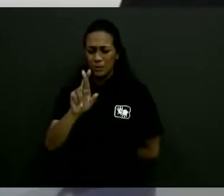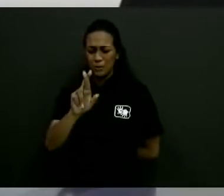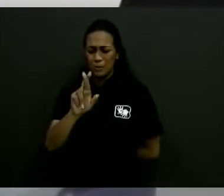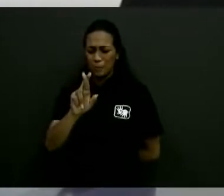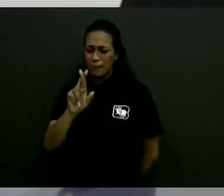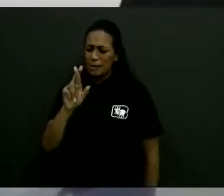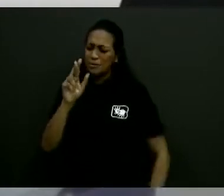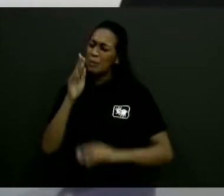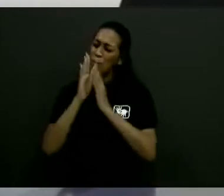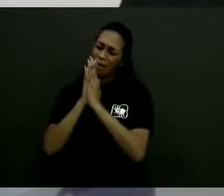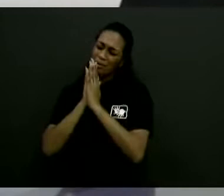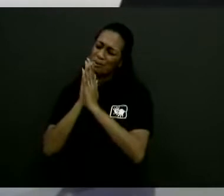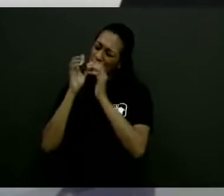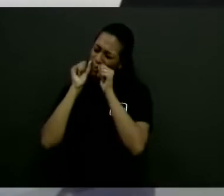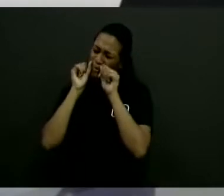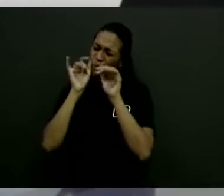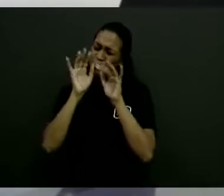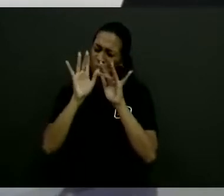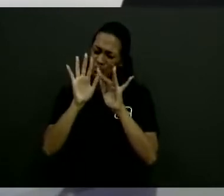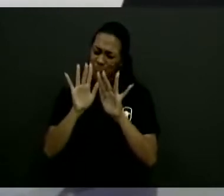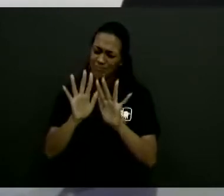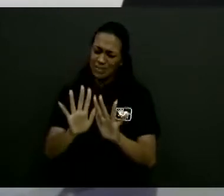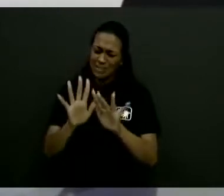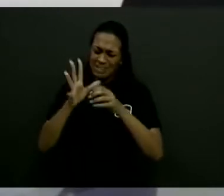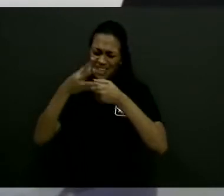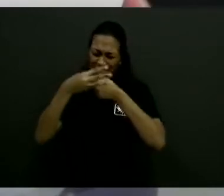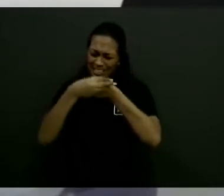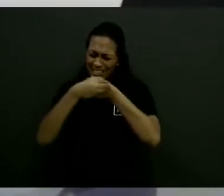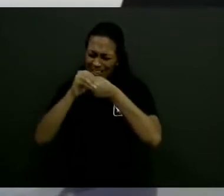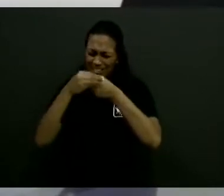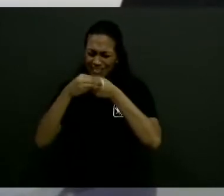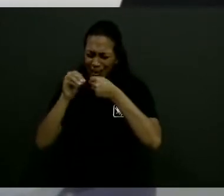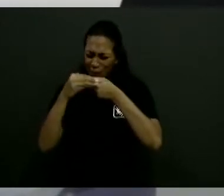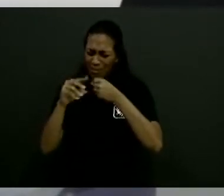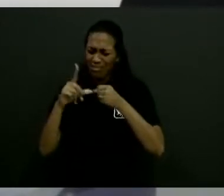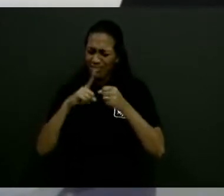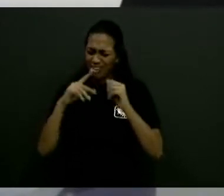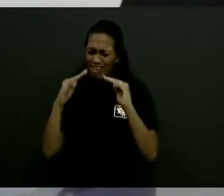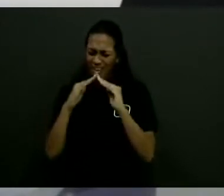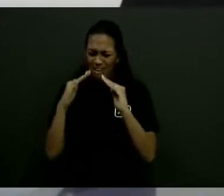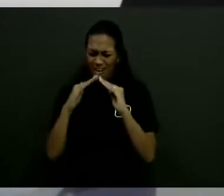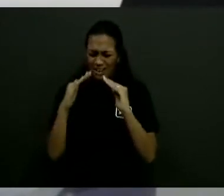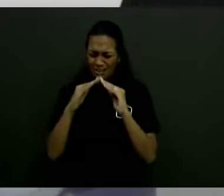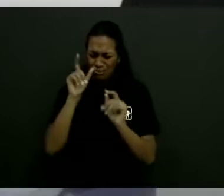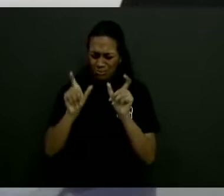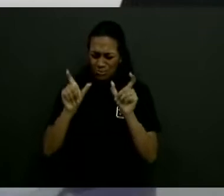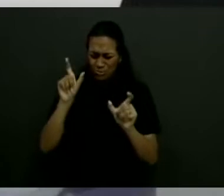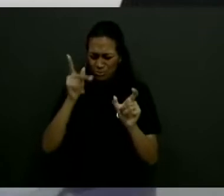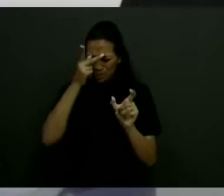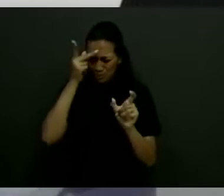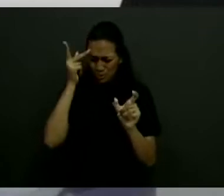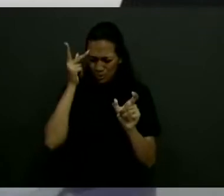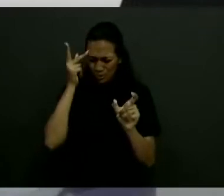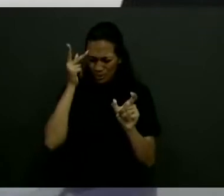tua bênção. We ask you, Lord, your blessing. Que essas células que estão funcionando. We ask you that those cells